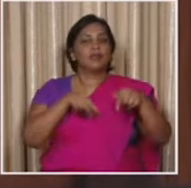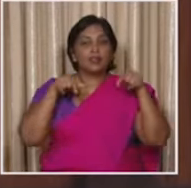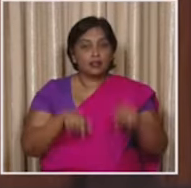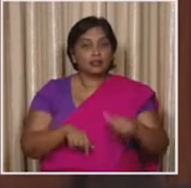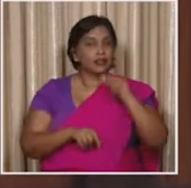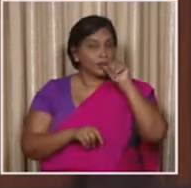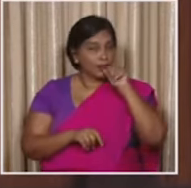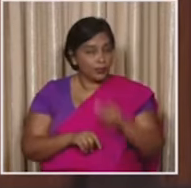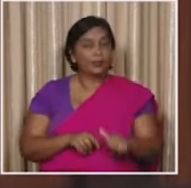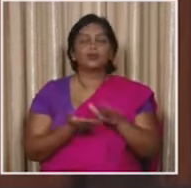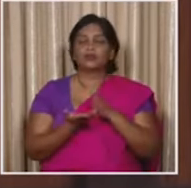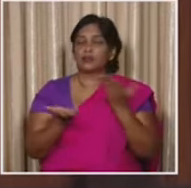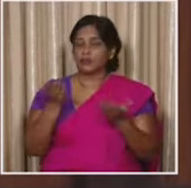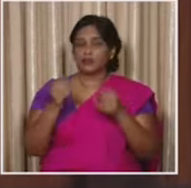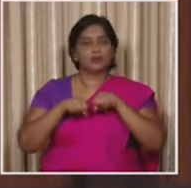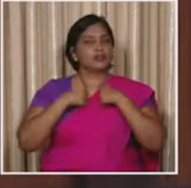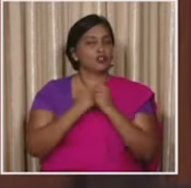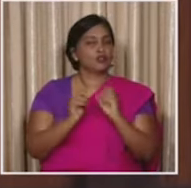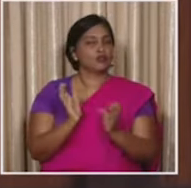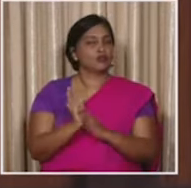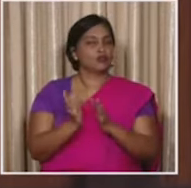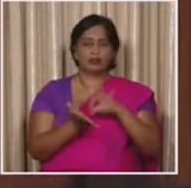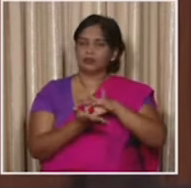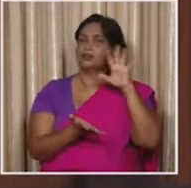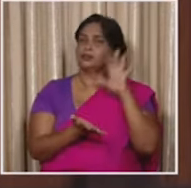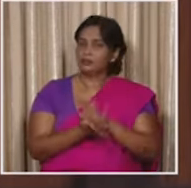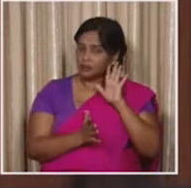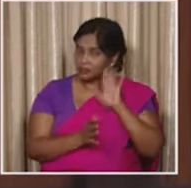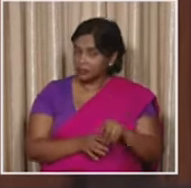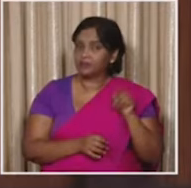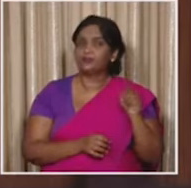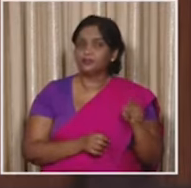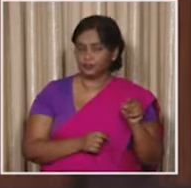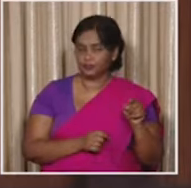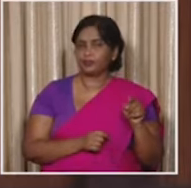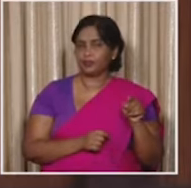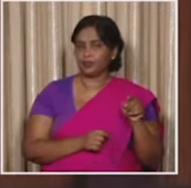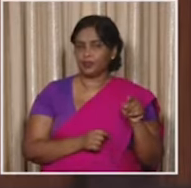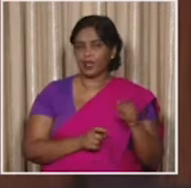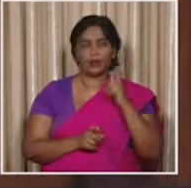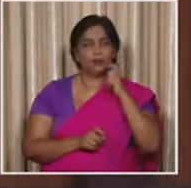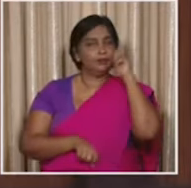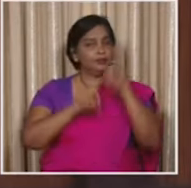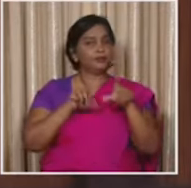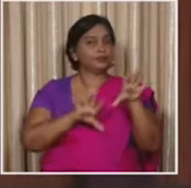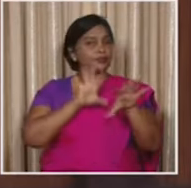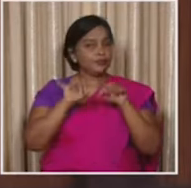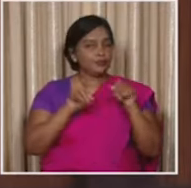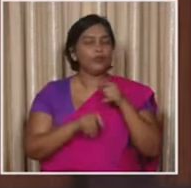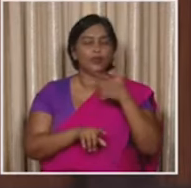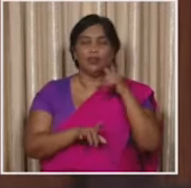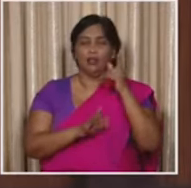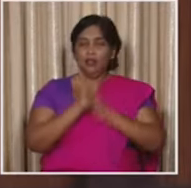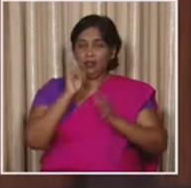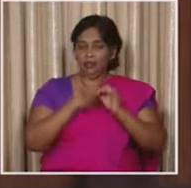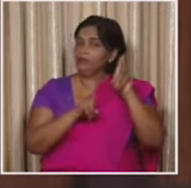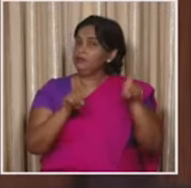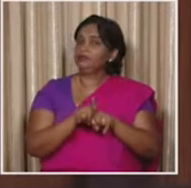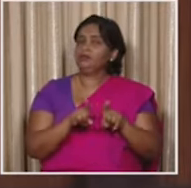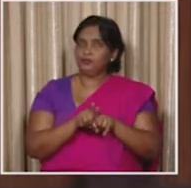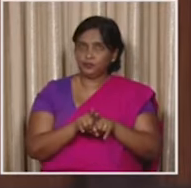reconciliation mechanism that is being proposed in this country, as the people's elected representatives, as the people's representatives